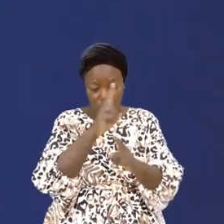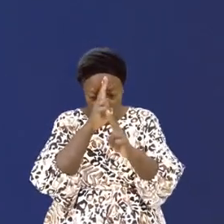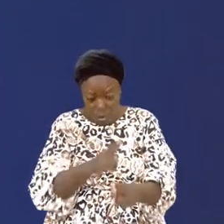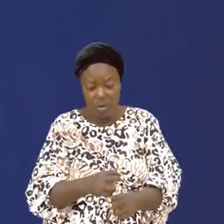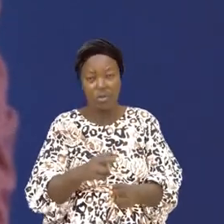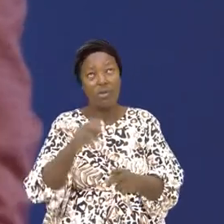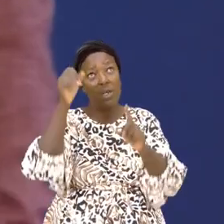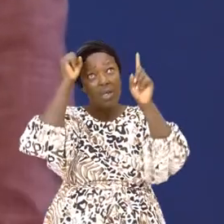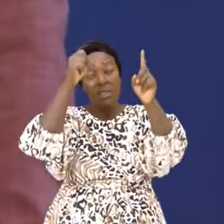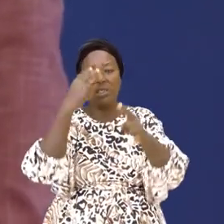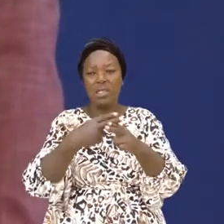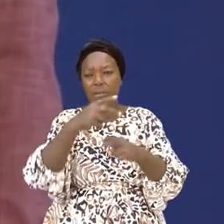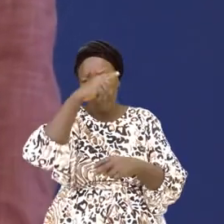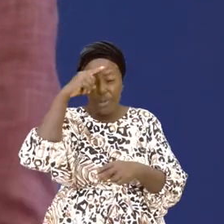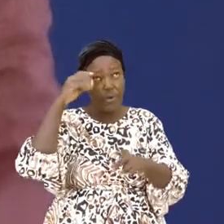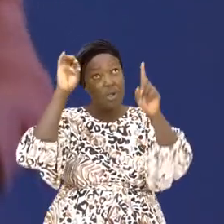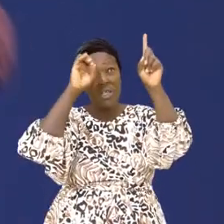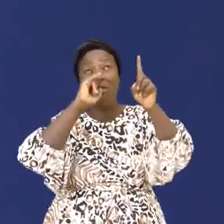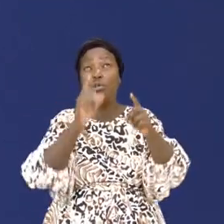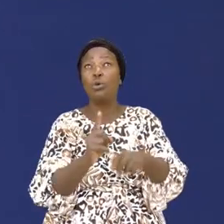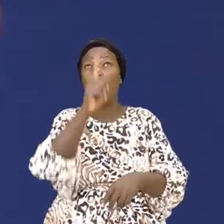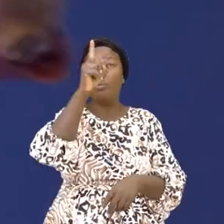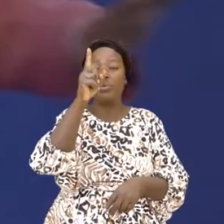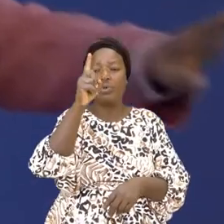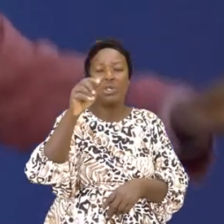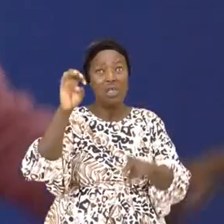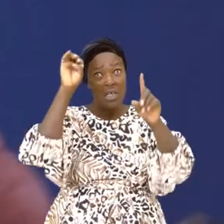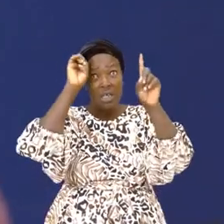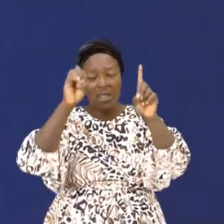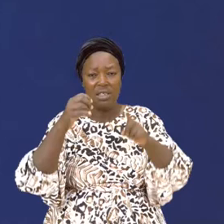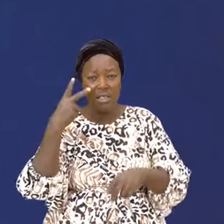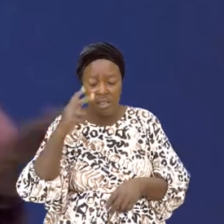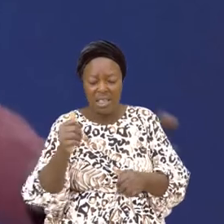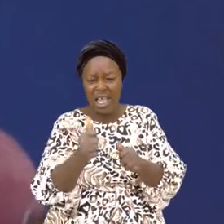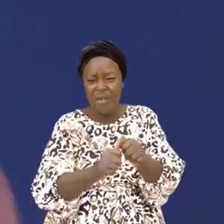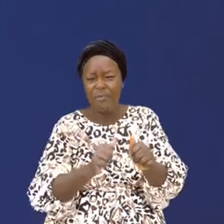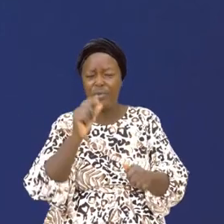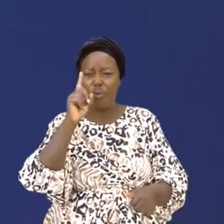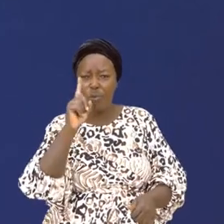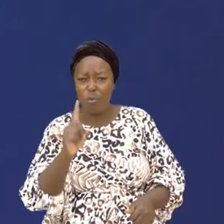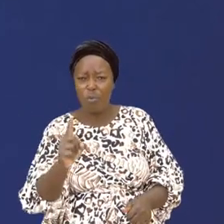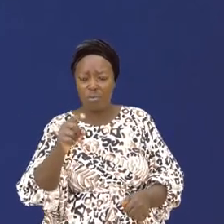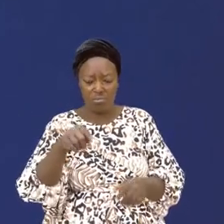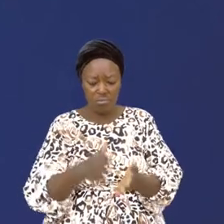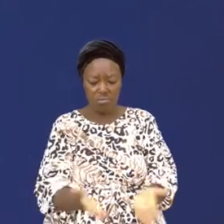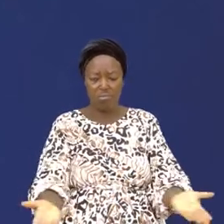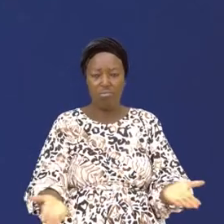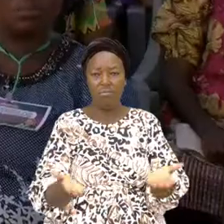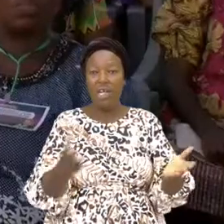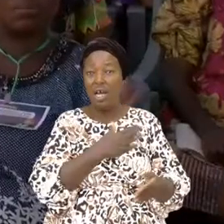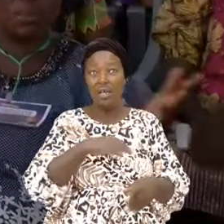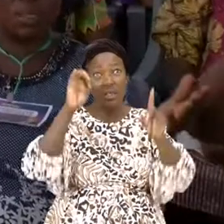name because it's all, he sees everyone down here and he sees